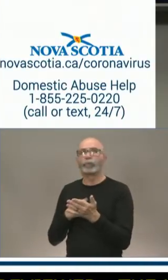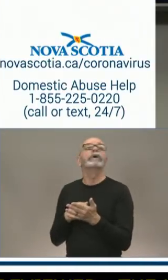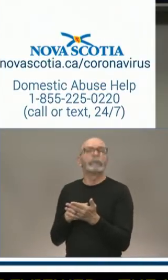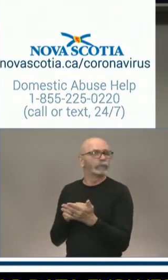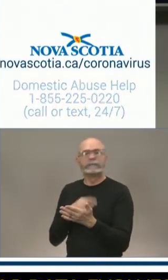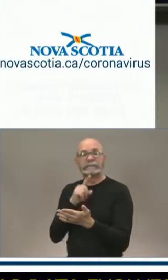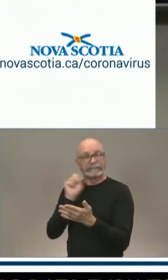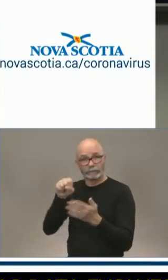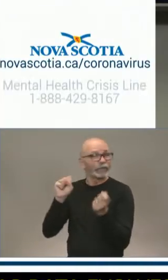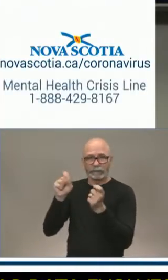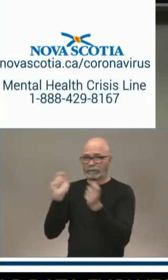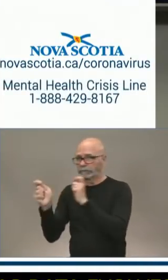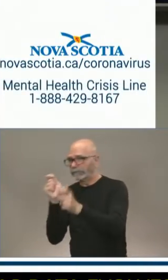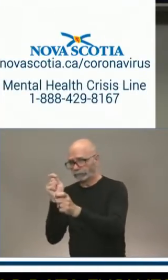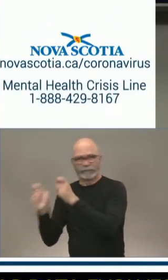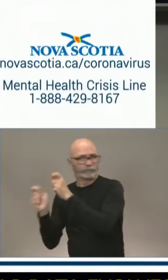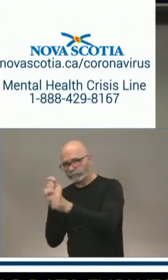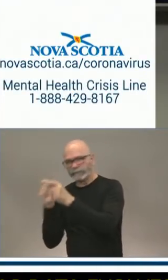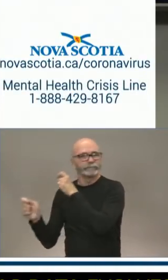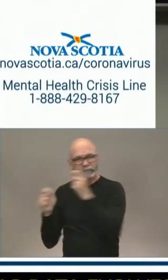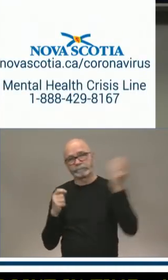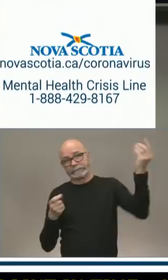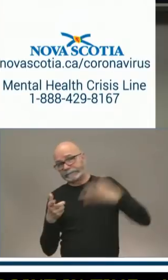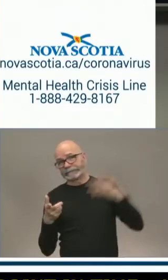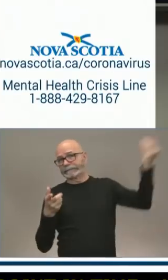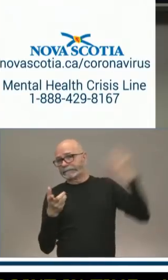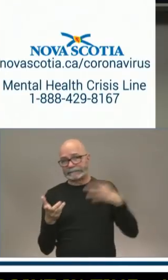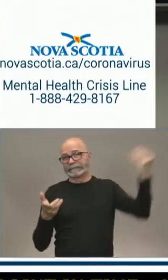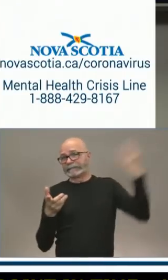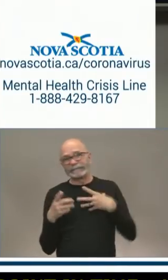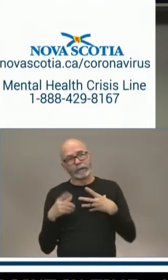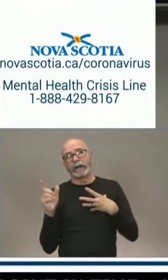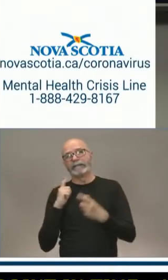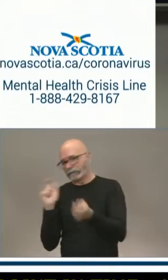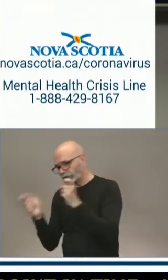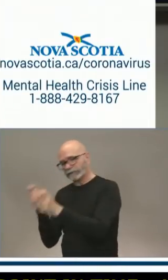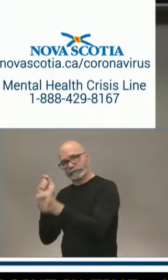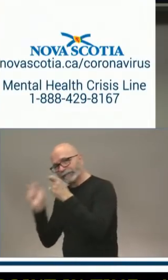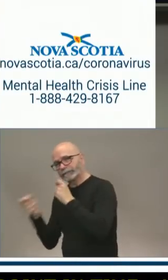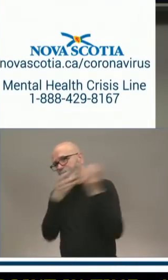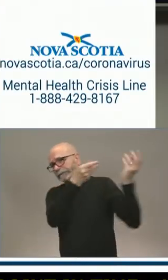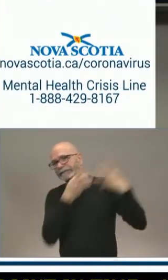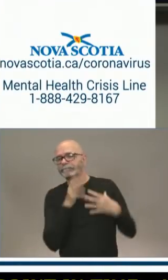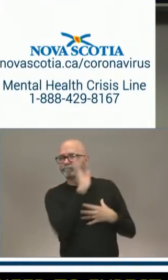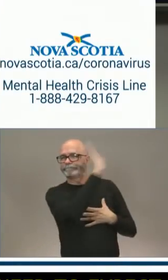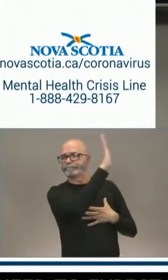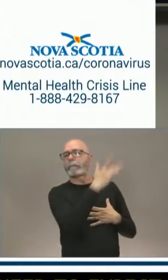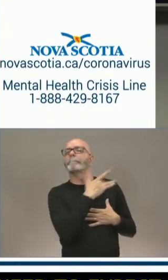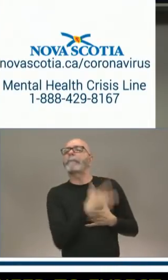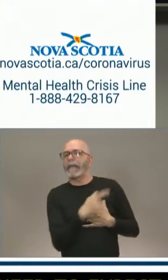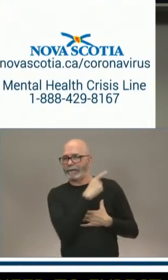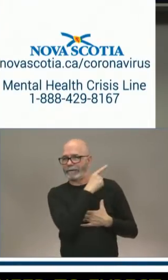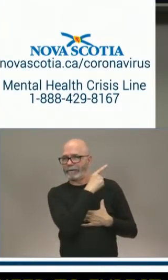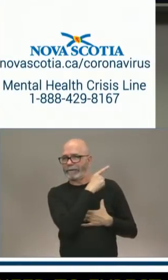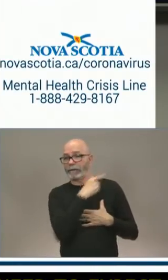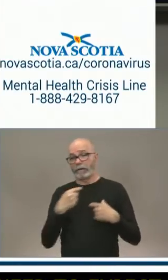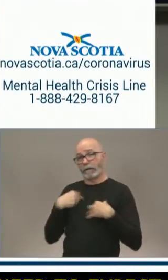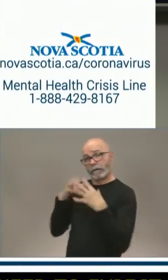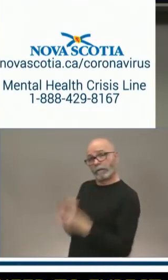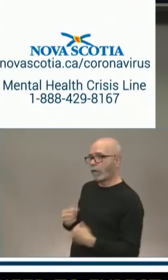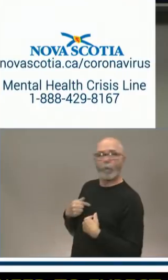to adjust our program as new science evolves on any of these vaccine products. So, but right now,